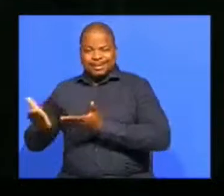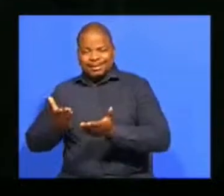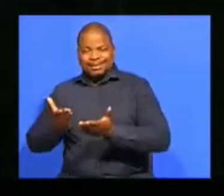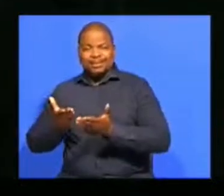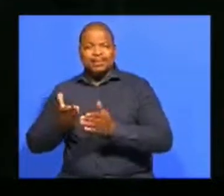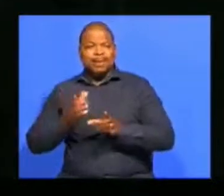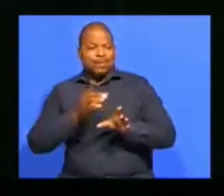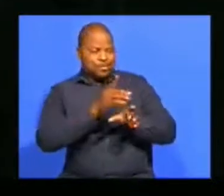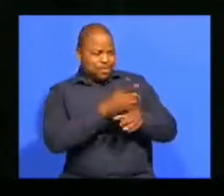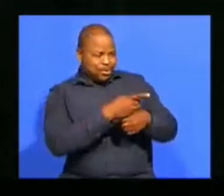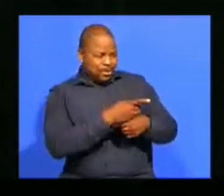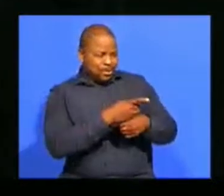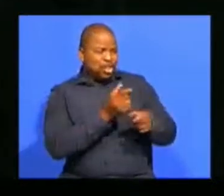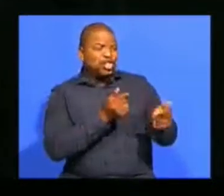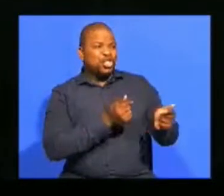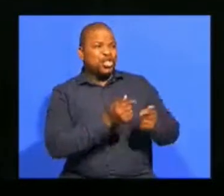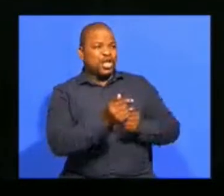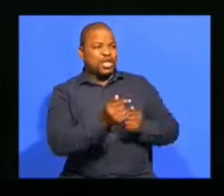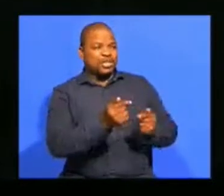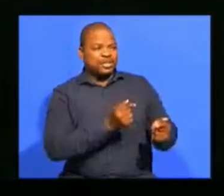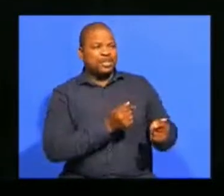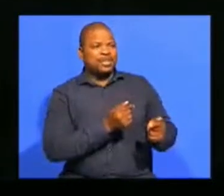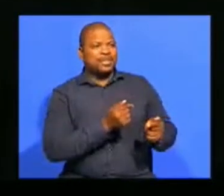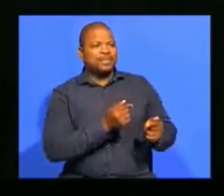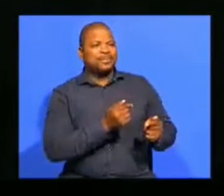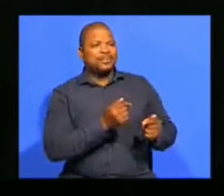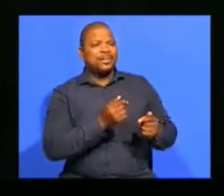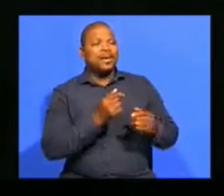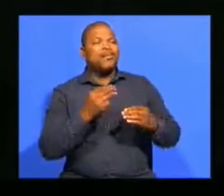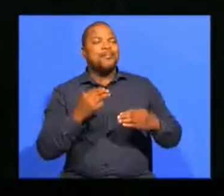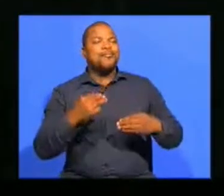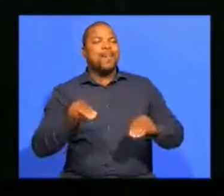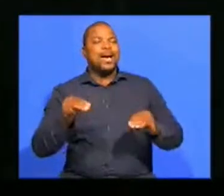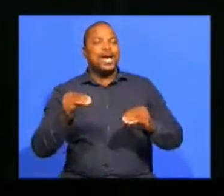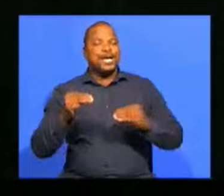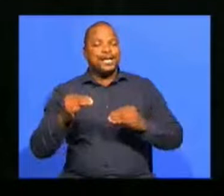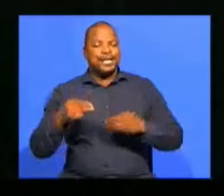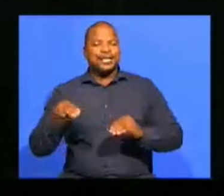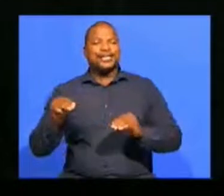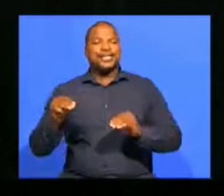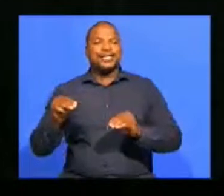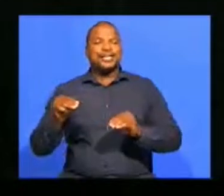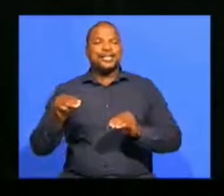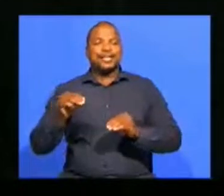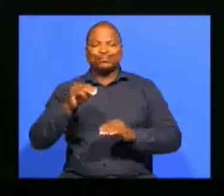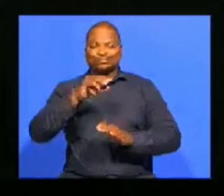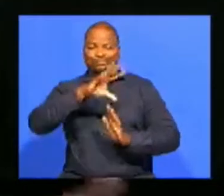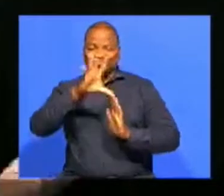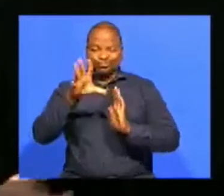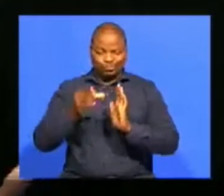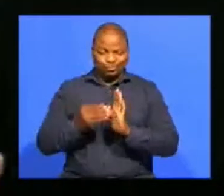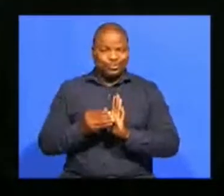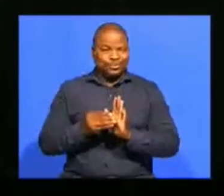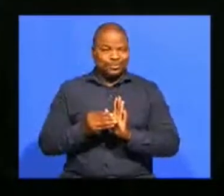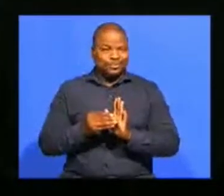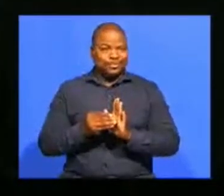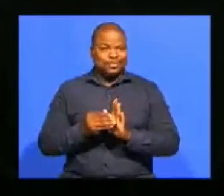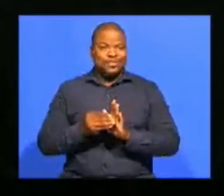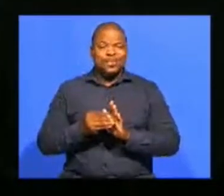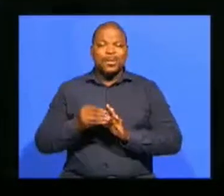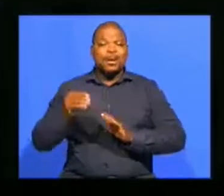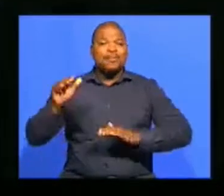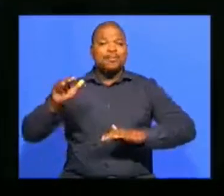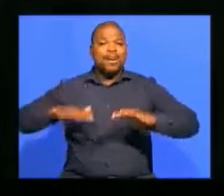actual products to trade in, and the marketing of that is well within our shores.